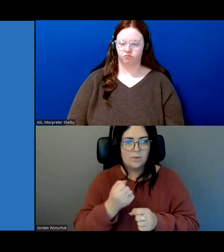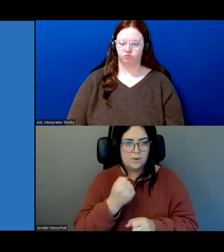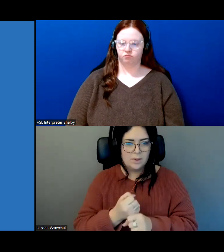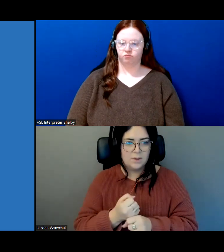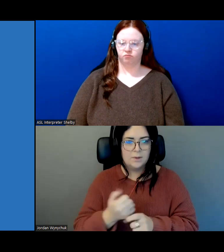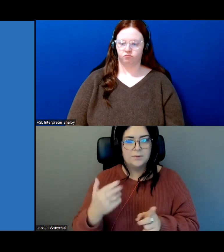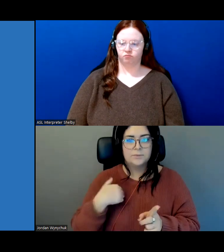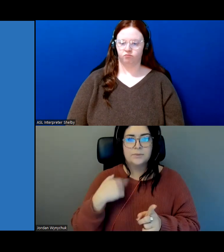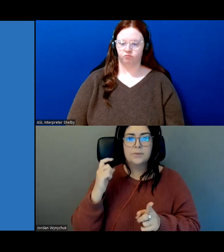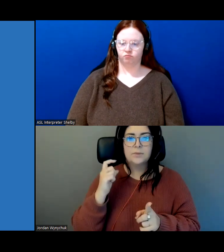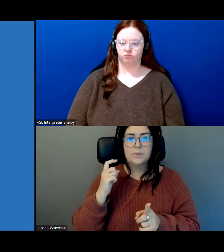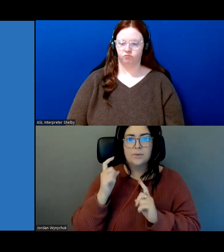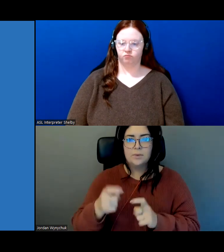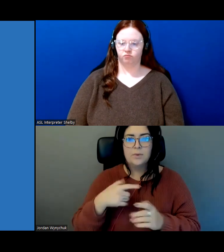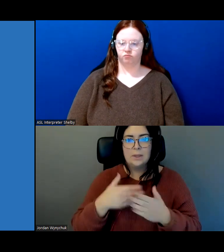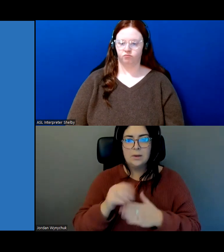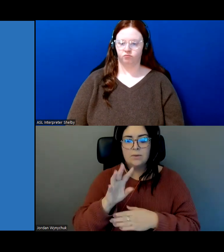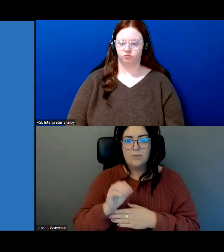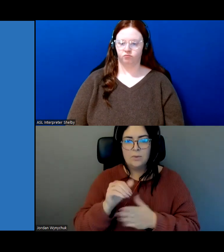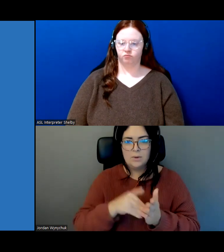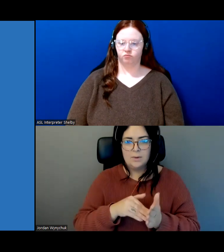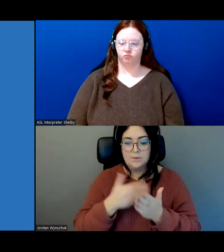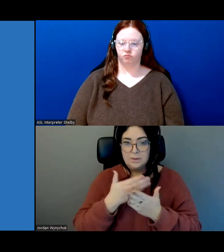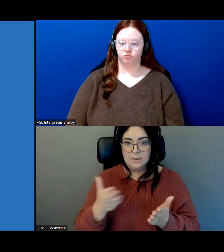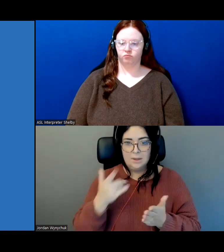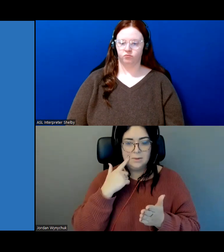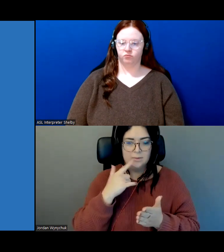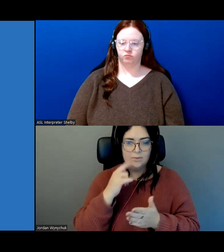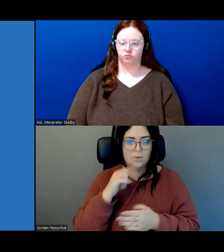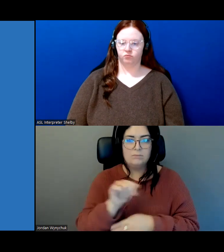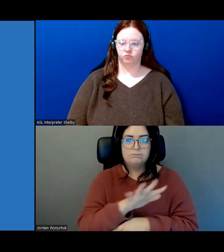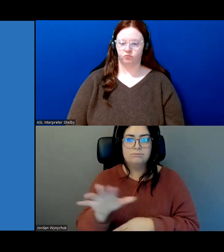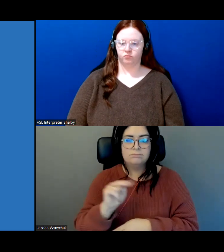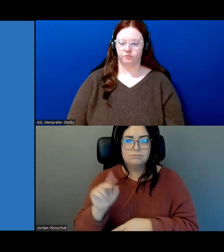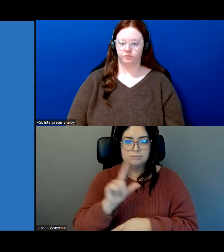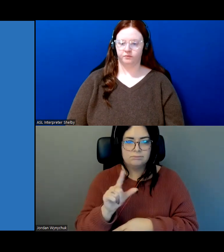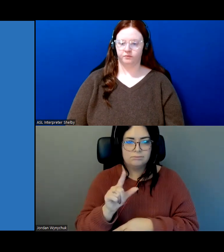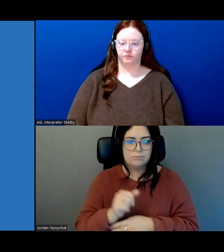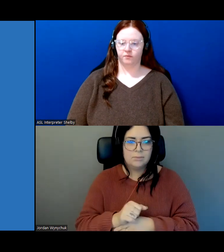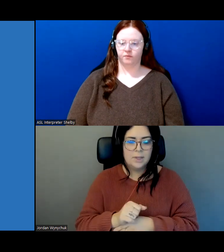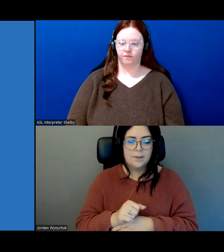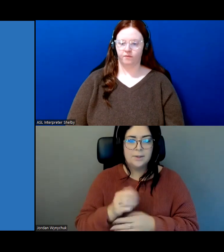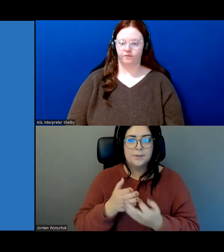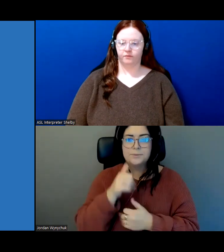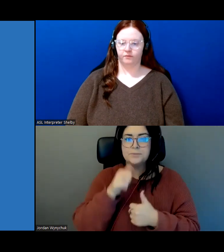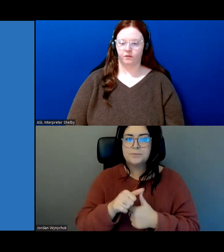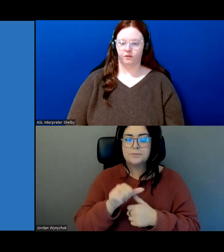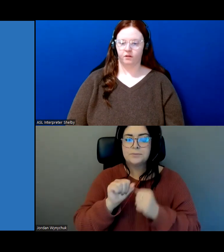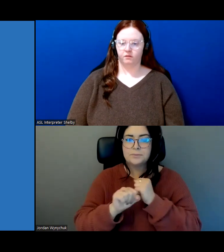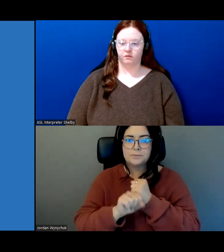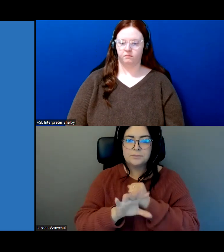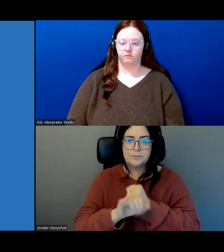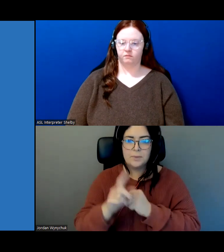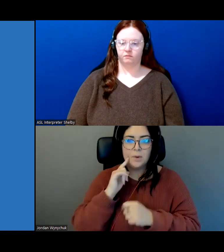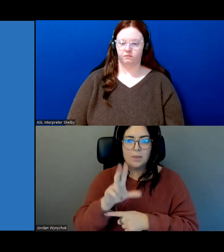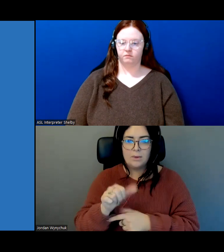As I mentioned earlier, we're super proud of that. During our letter campaign, we had 300 letters submitted to the provincial